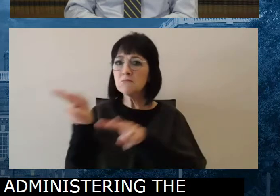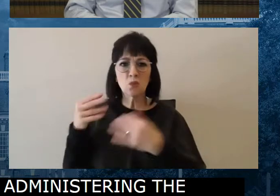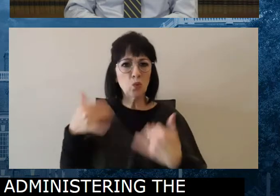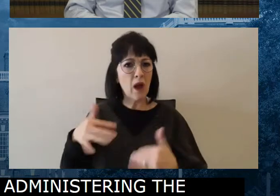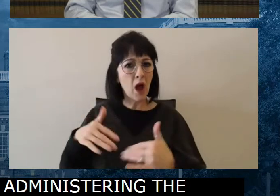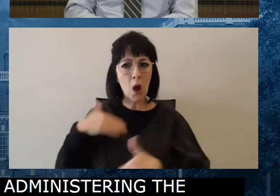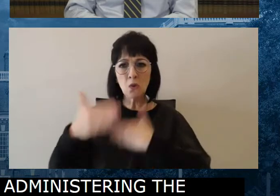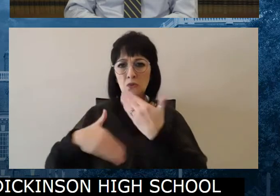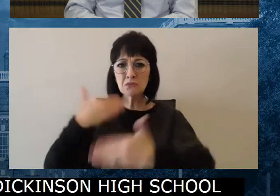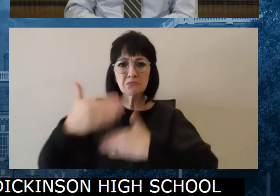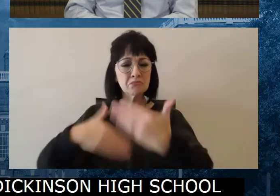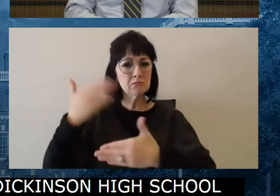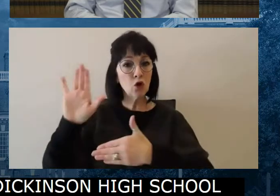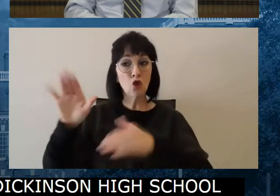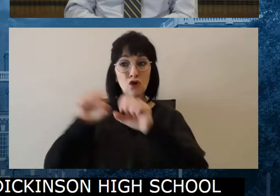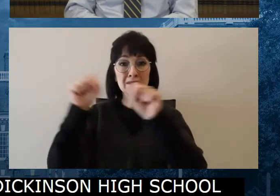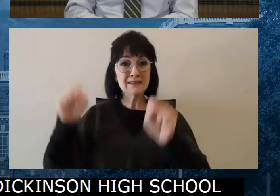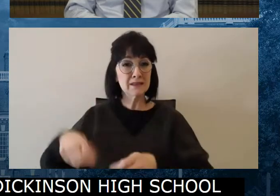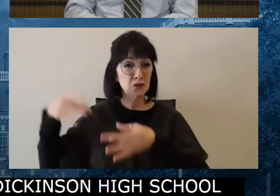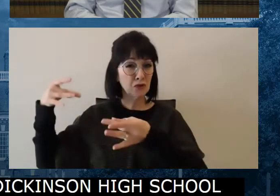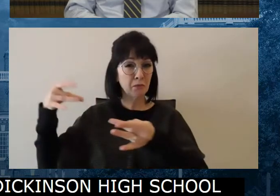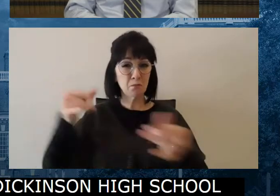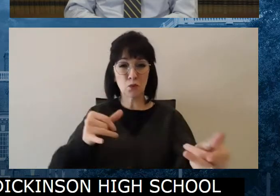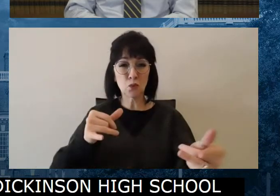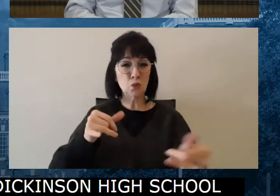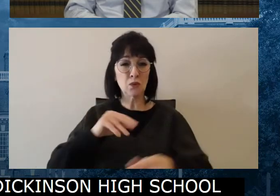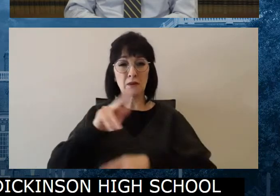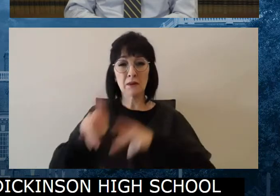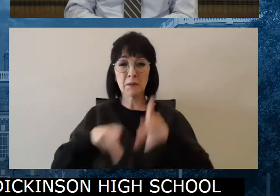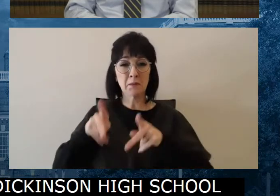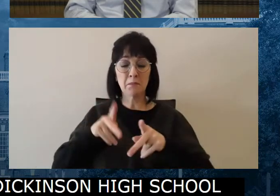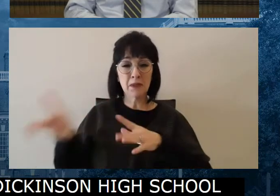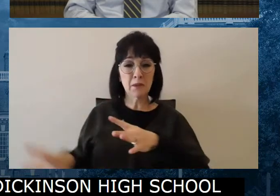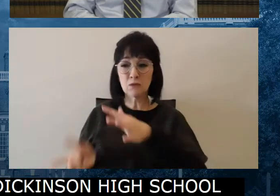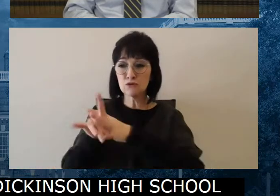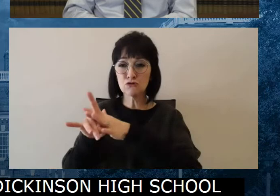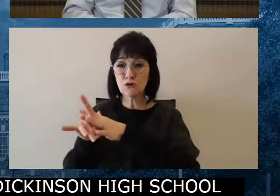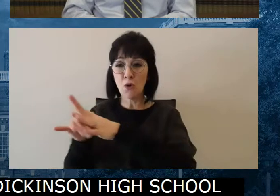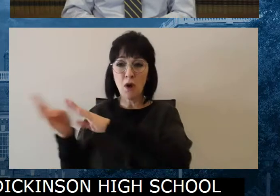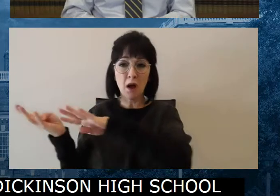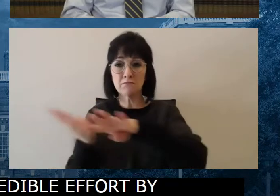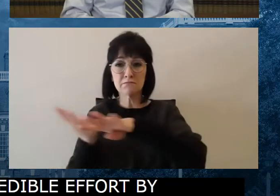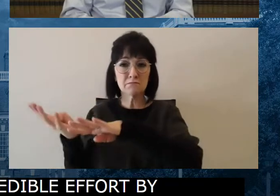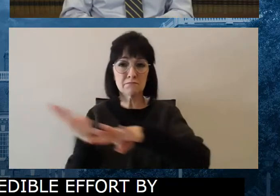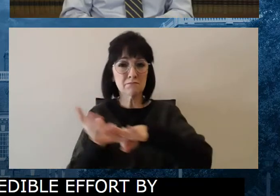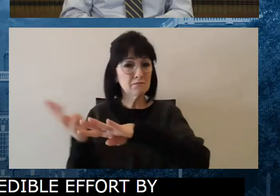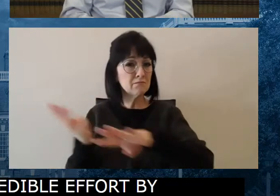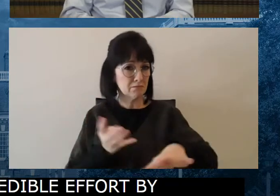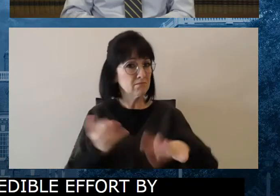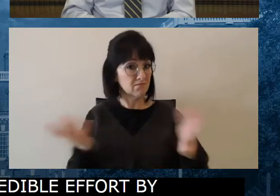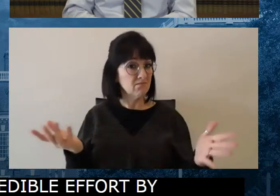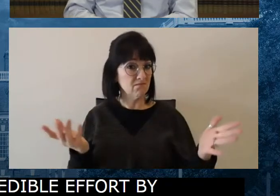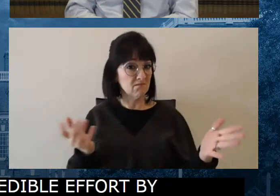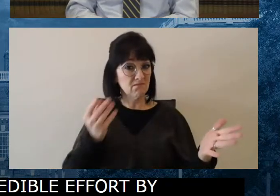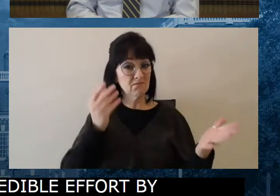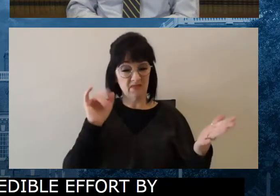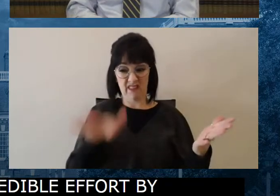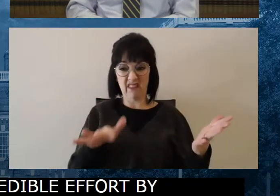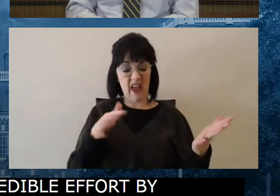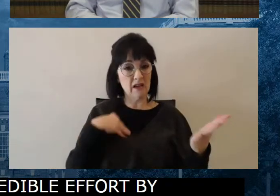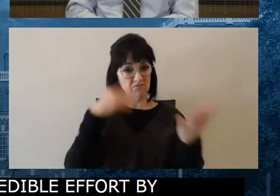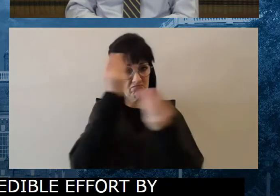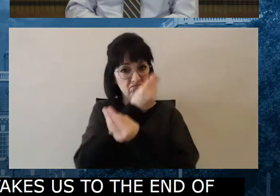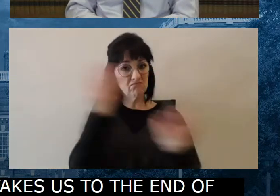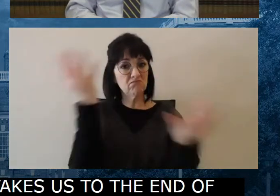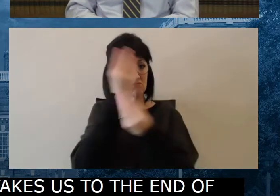involved there. And so that takes us to the end of the presentation. Again, good news with the arrival of the